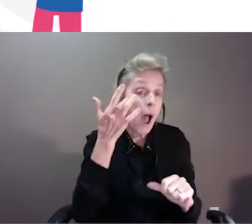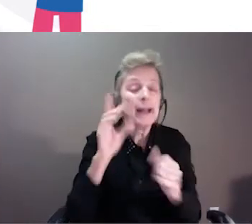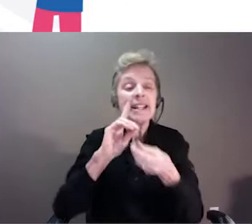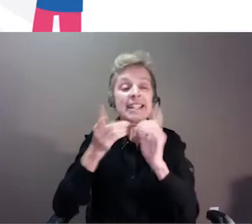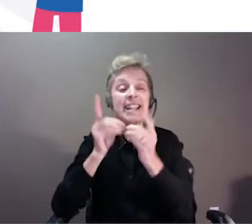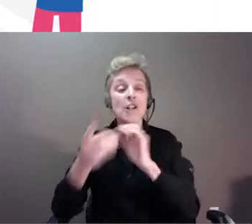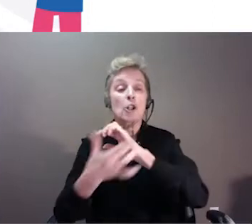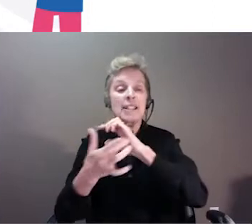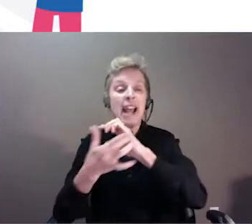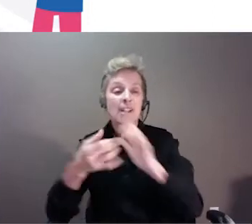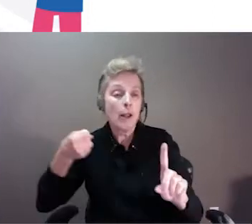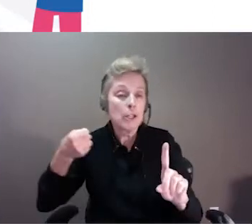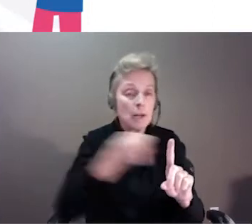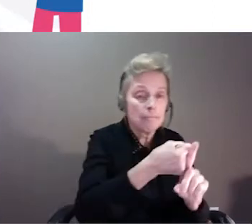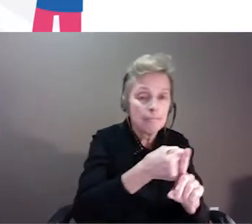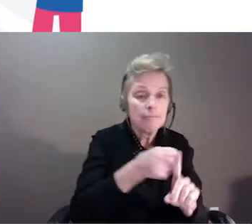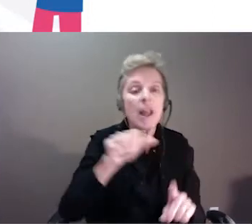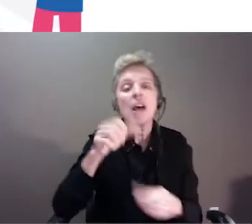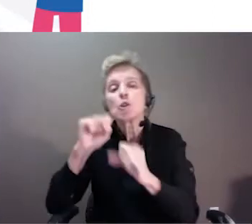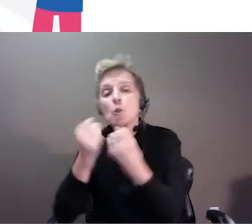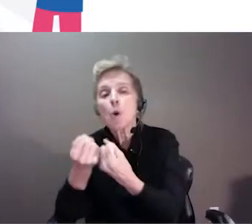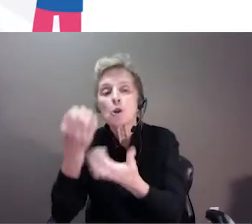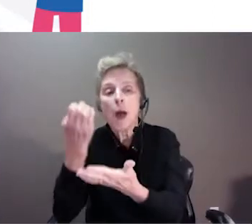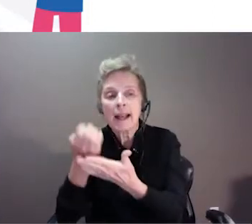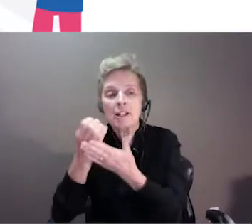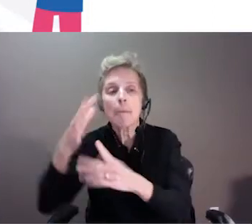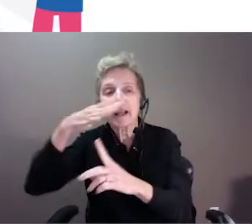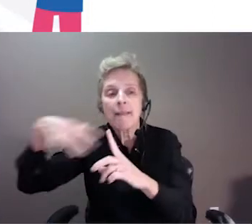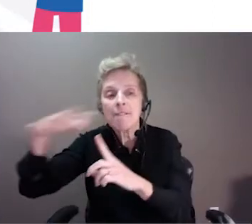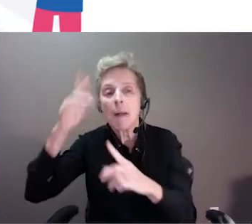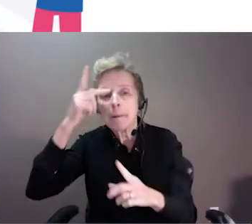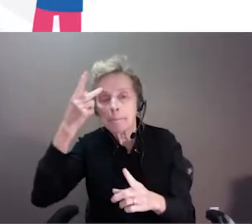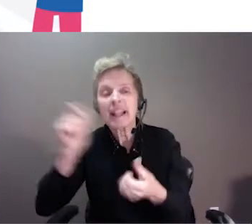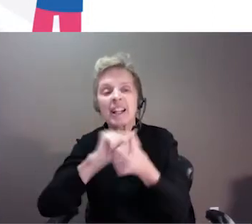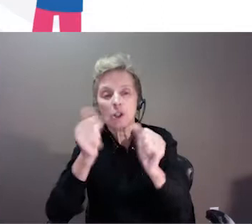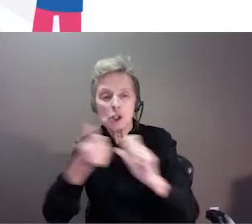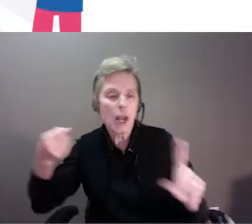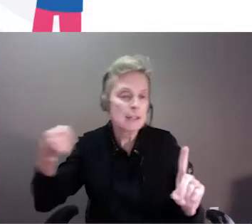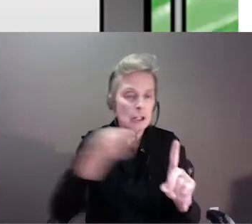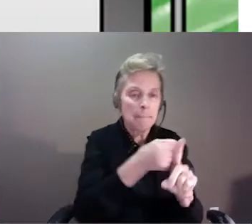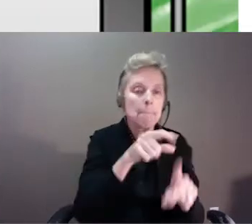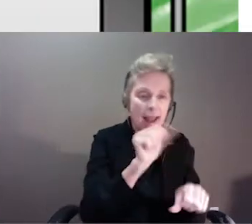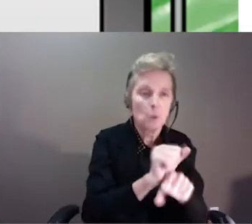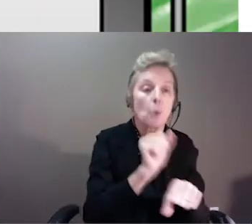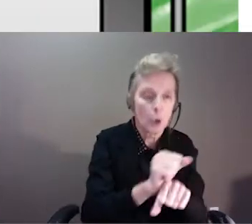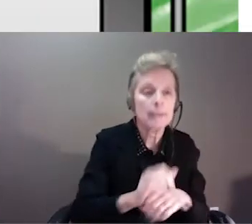other social, economic, environmental, and political changes. Next slide, please.